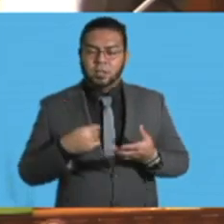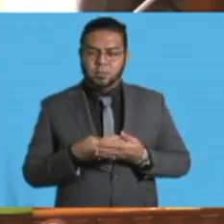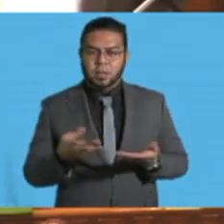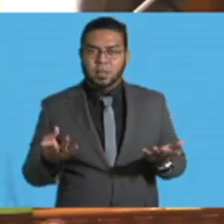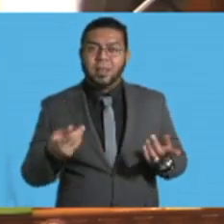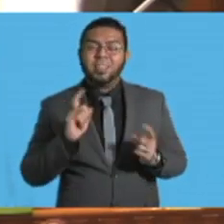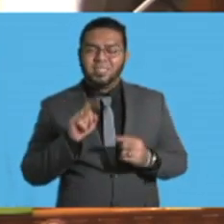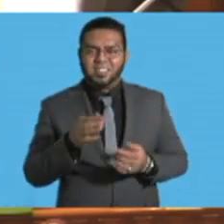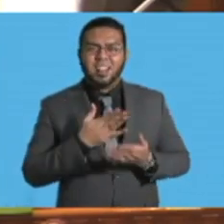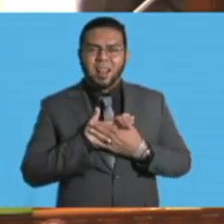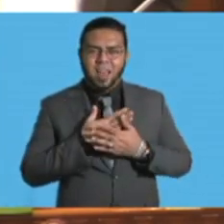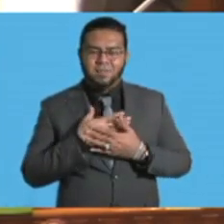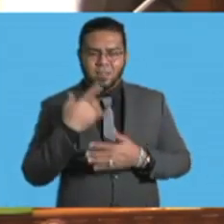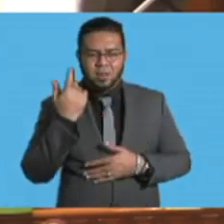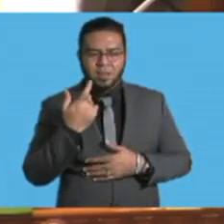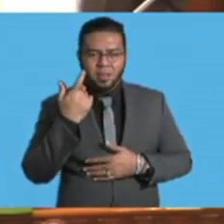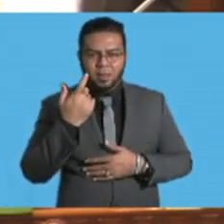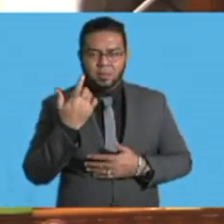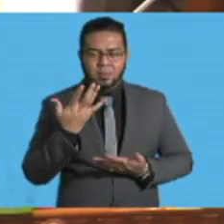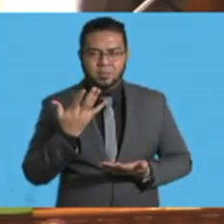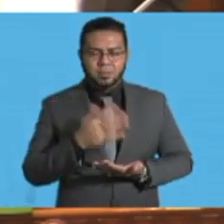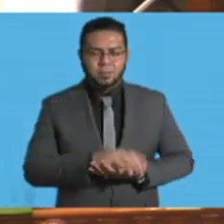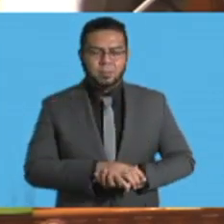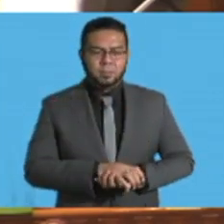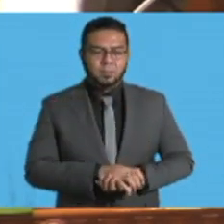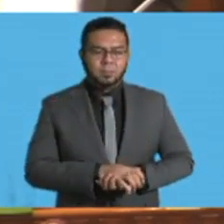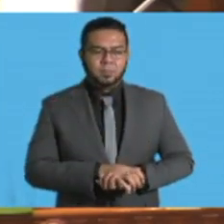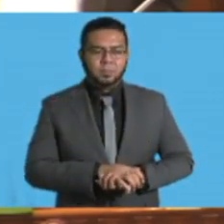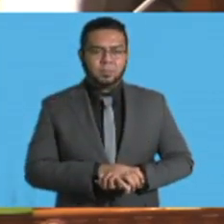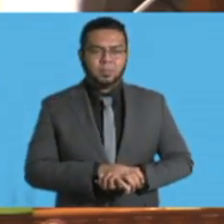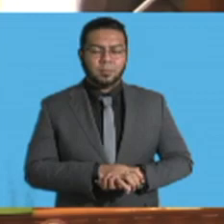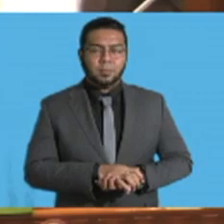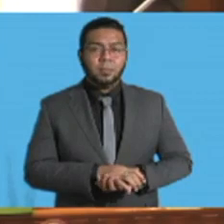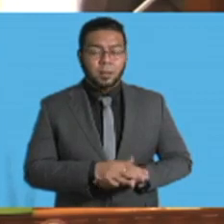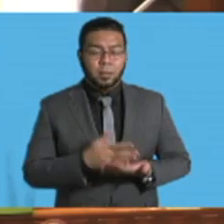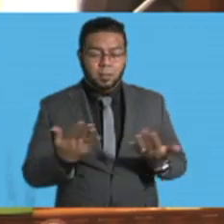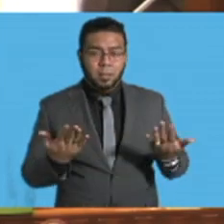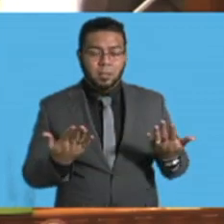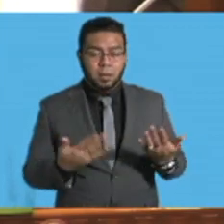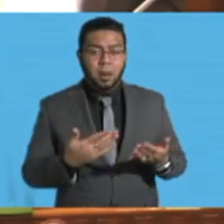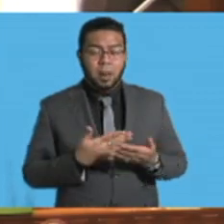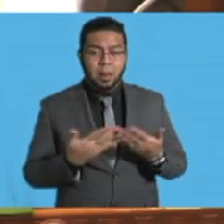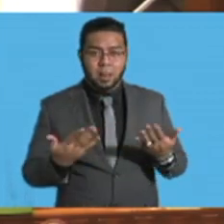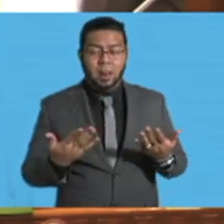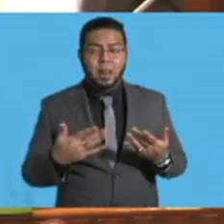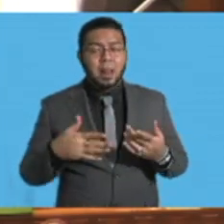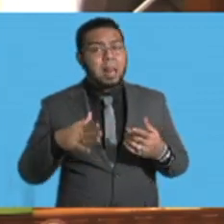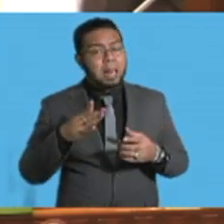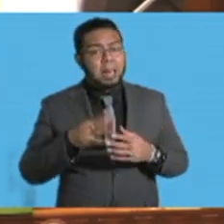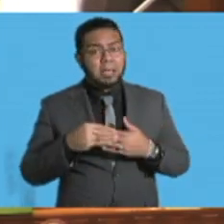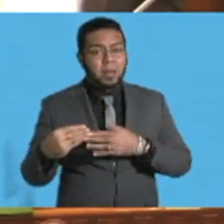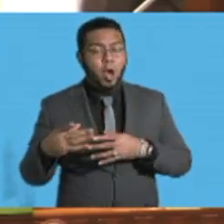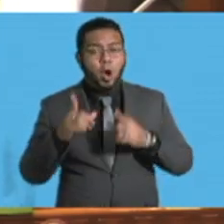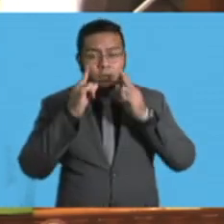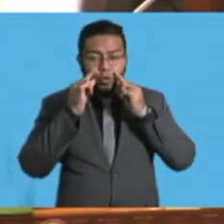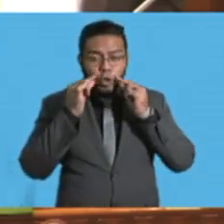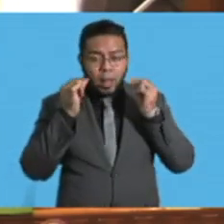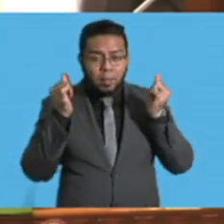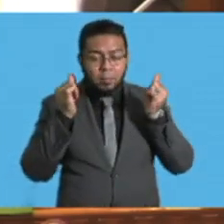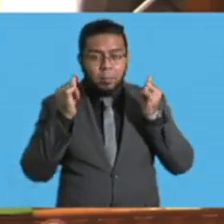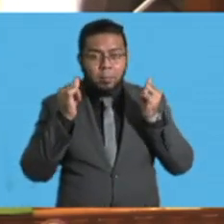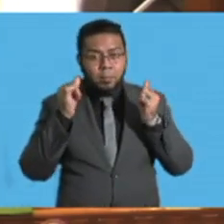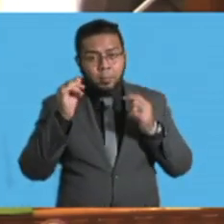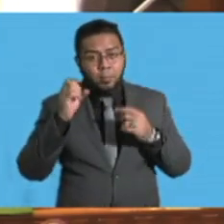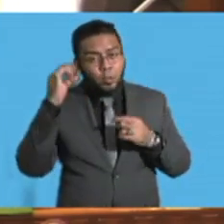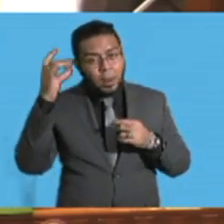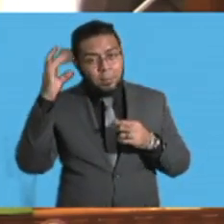love and care. Madam Speaker, the current leader of Sodalpa party went about claiming recently that it